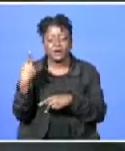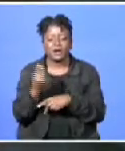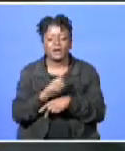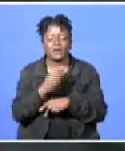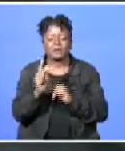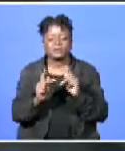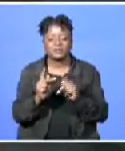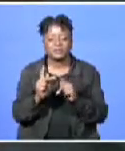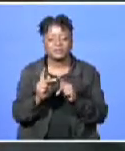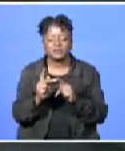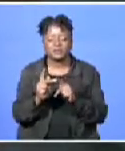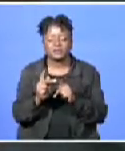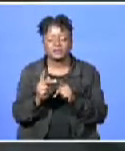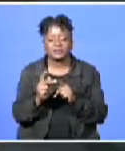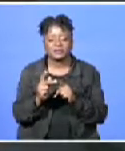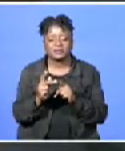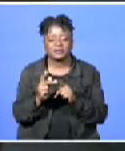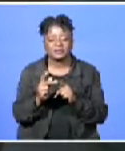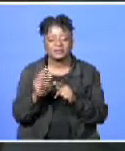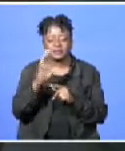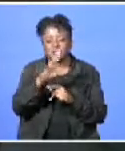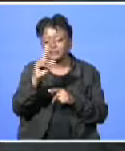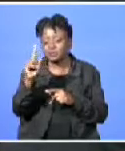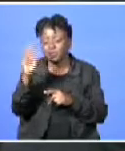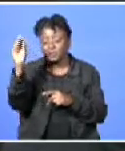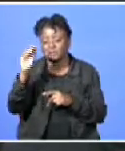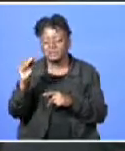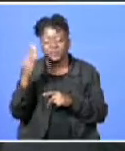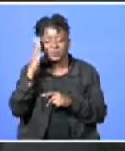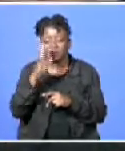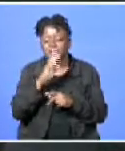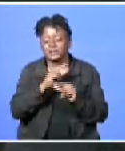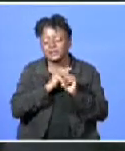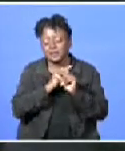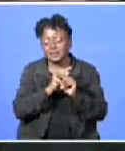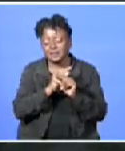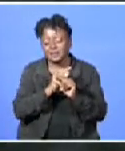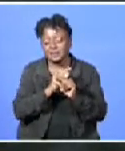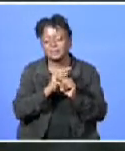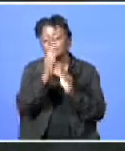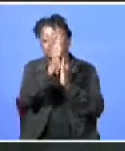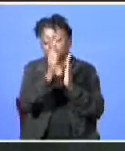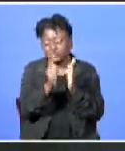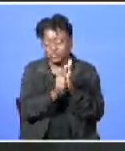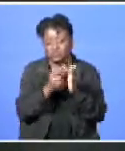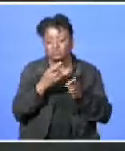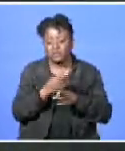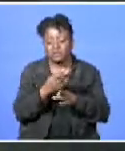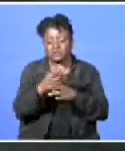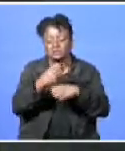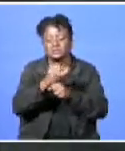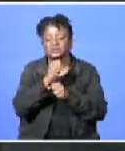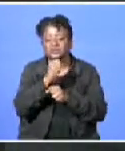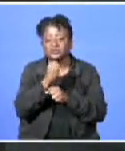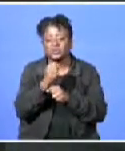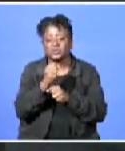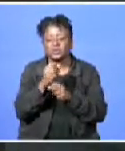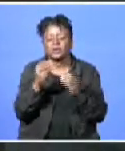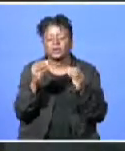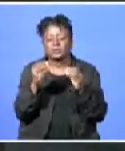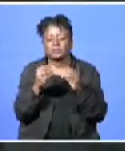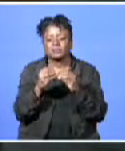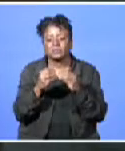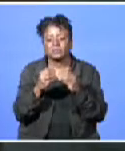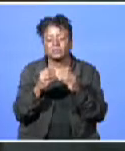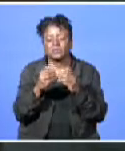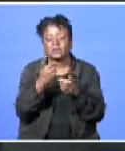be guided by rules and regulations which will ensure a more democratic access